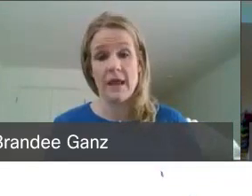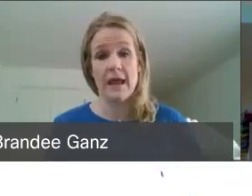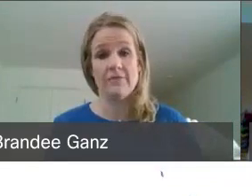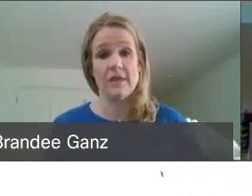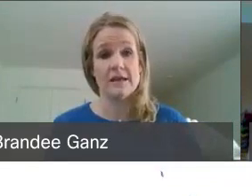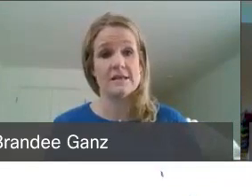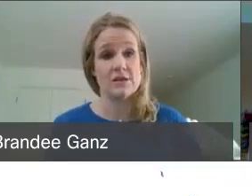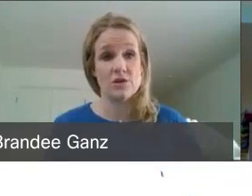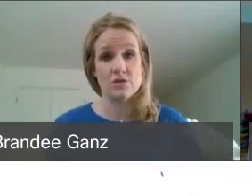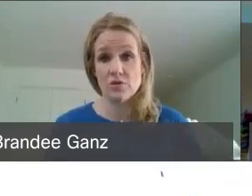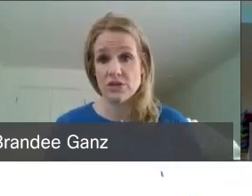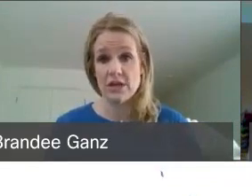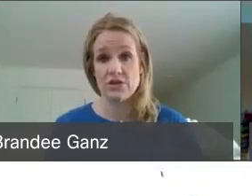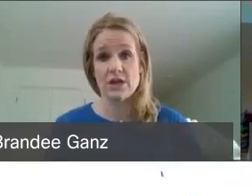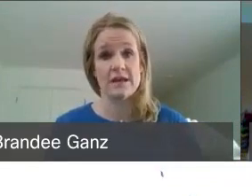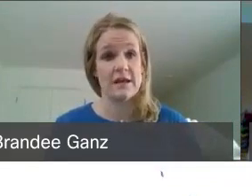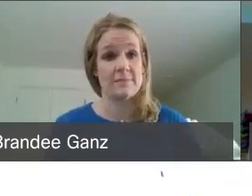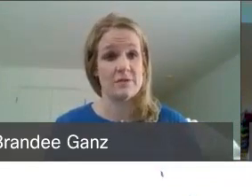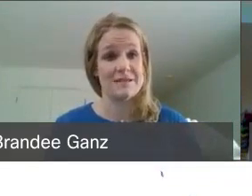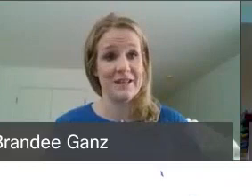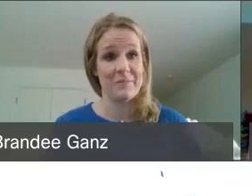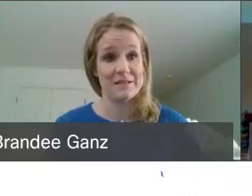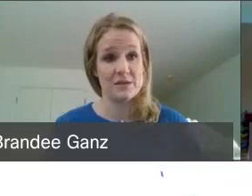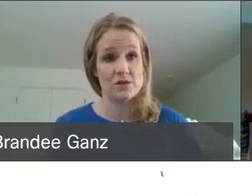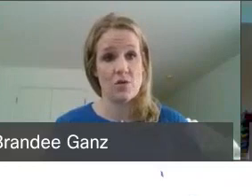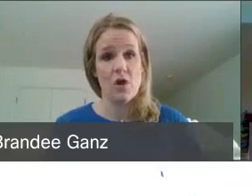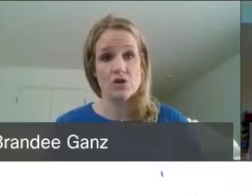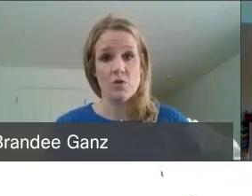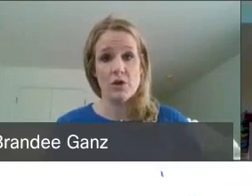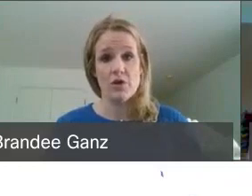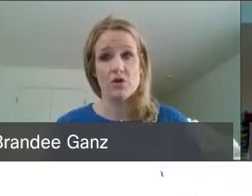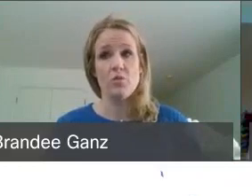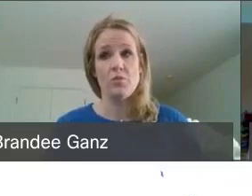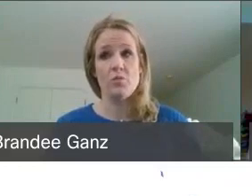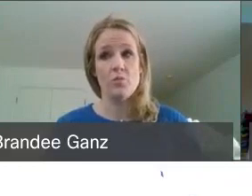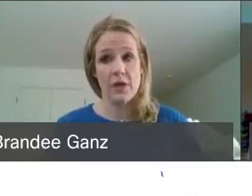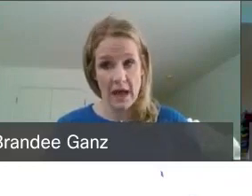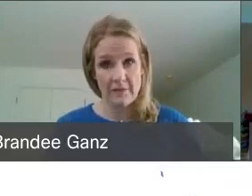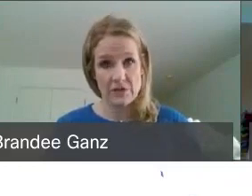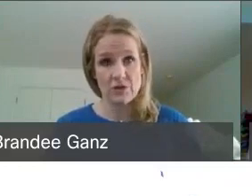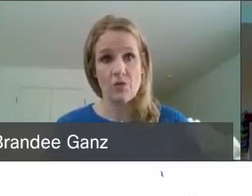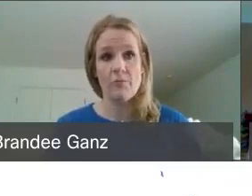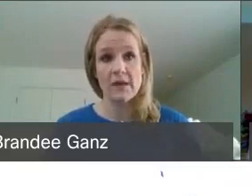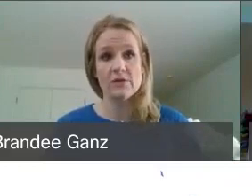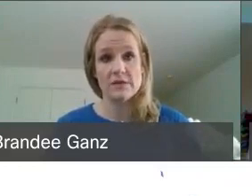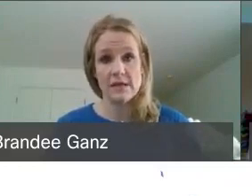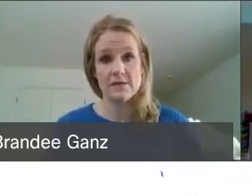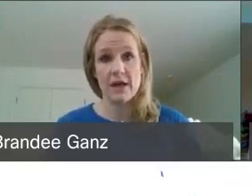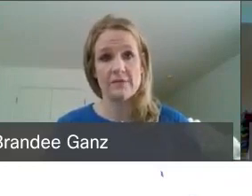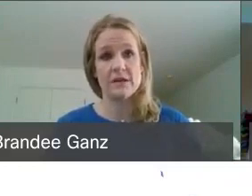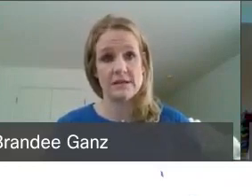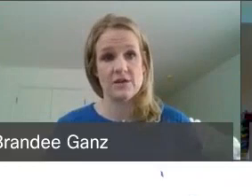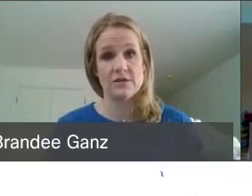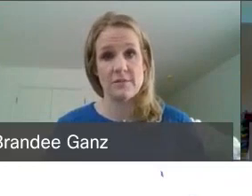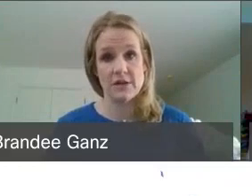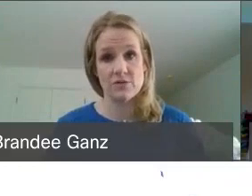quickly, and things continue to change and adapt on a daily basis. So we have to meet those needs, and we have